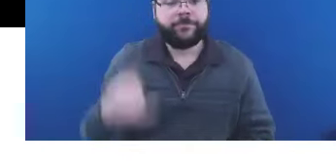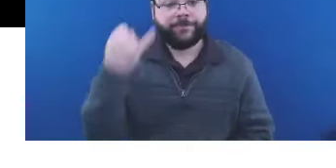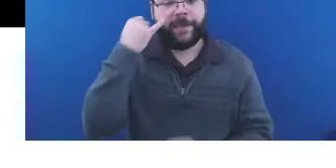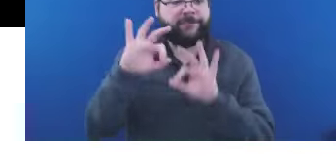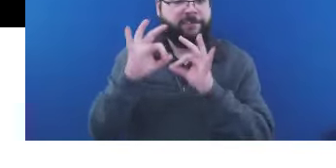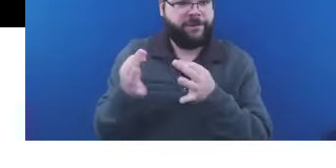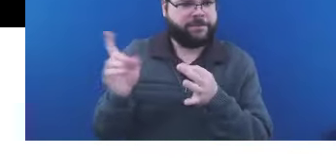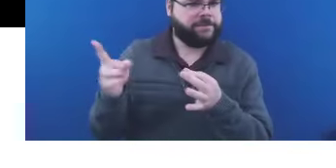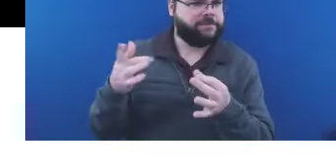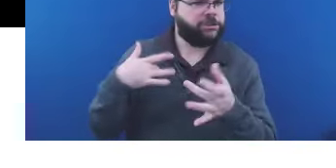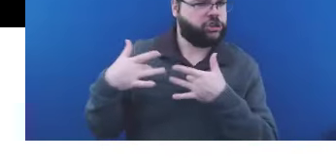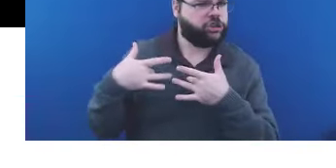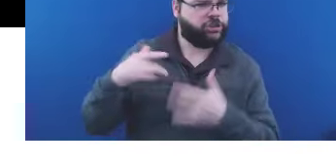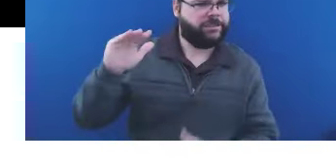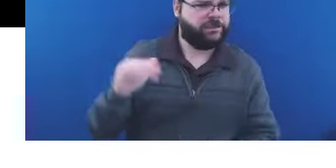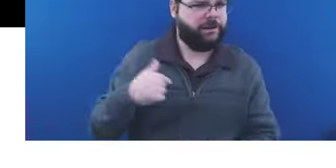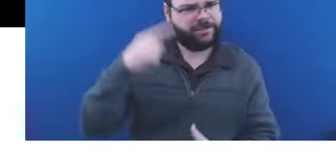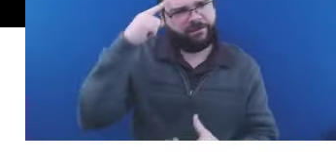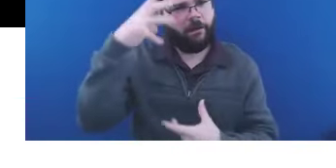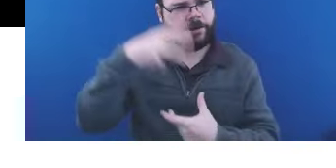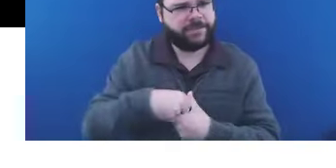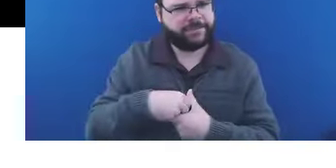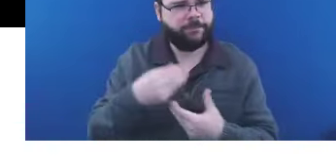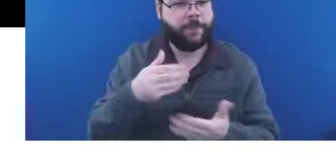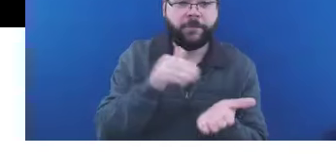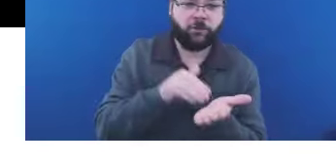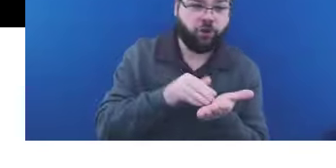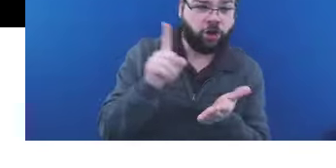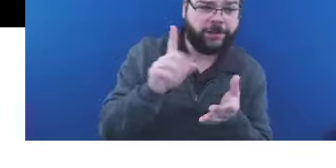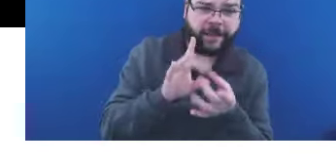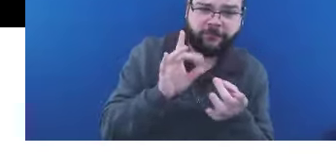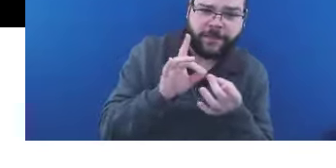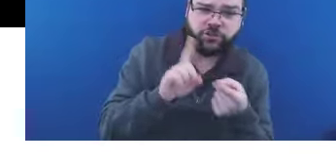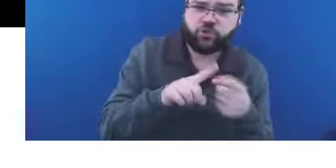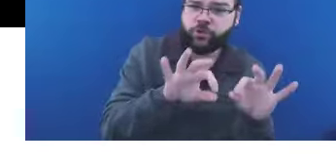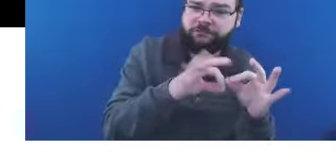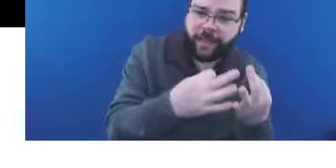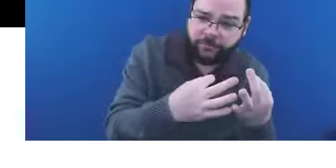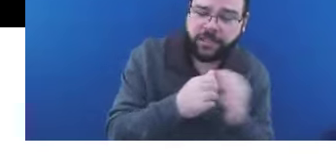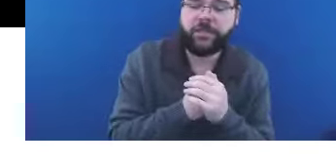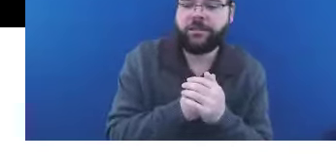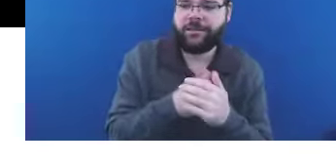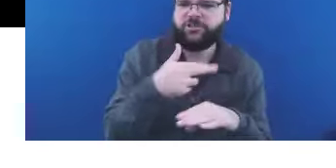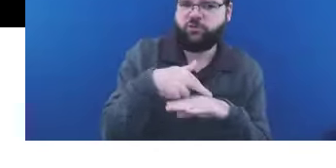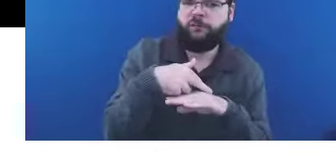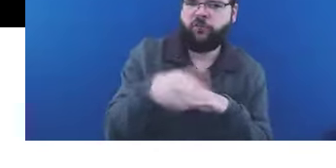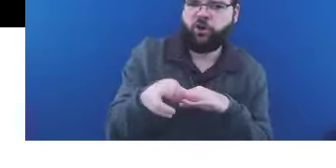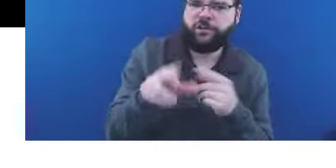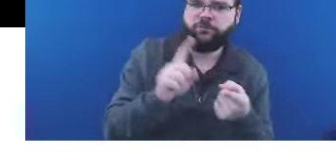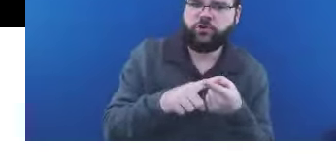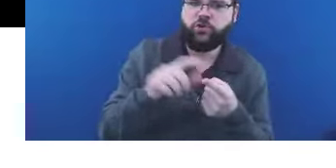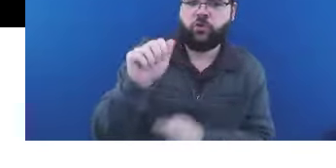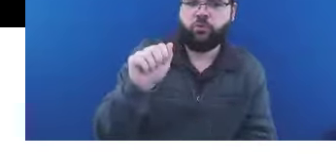has a concern, their child has autism. Maybe the doctor has mentioned it to their family and has referred them to